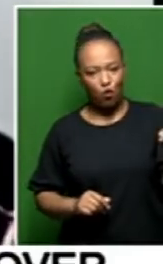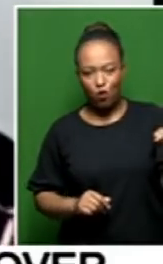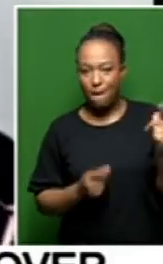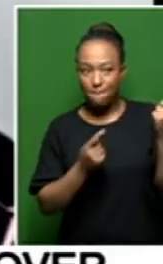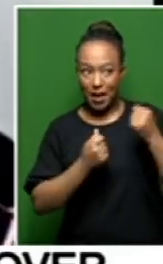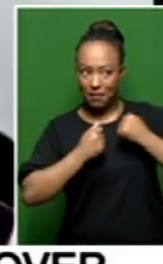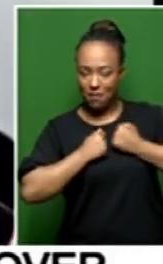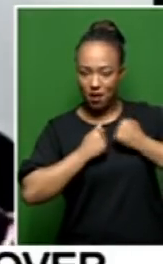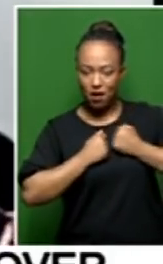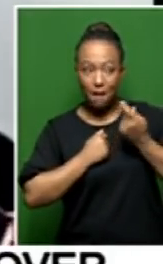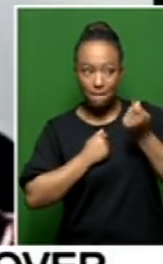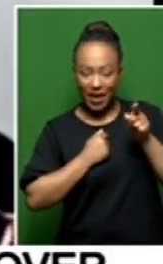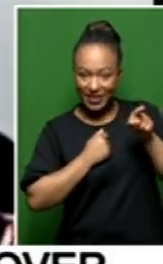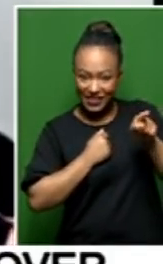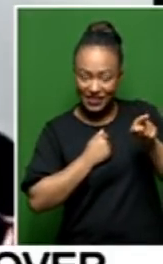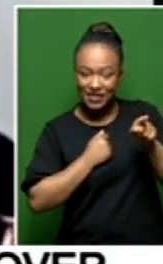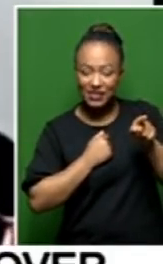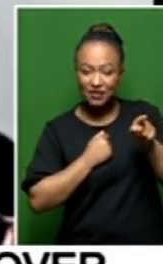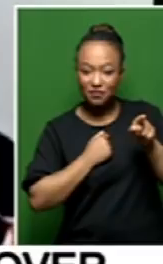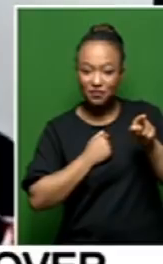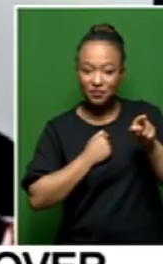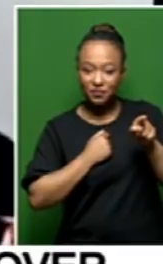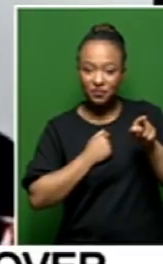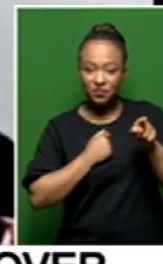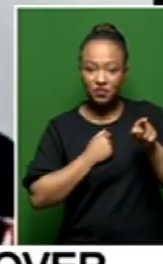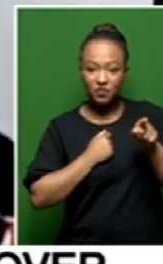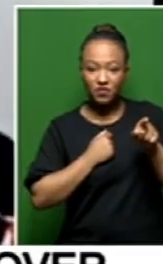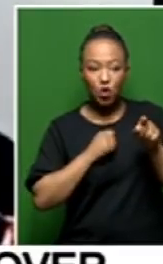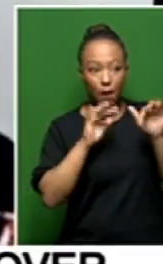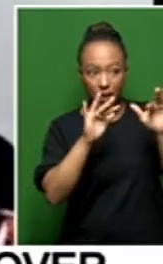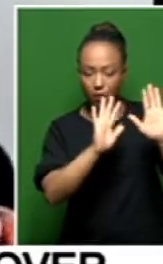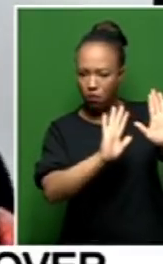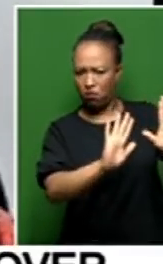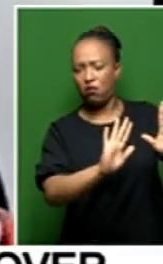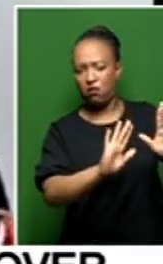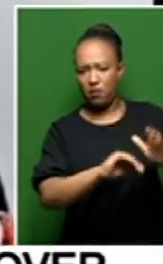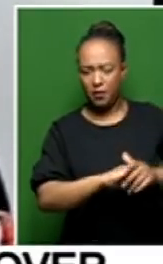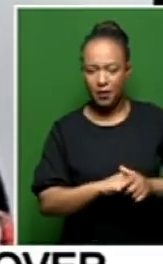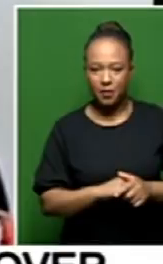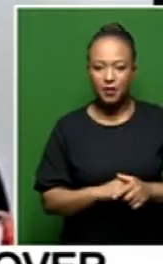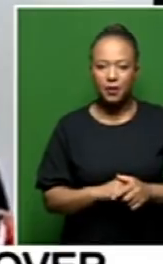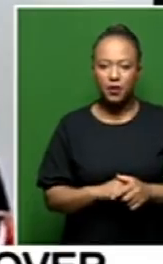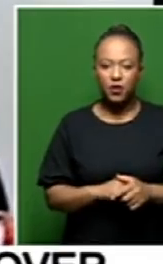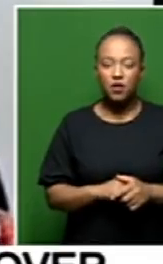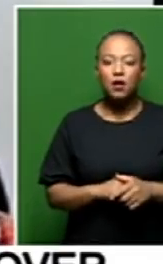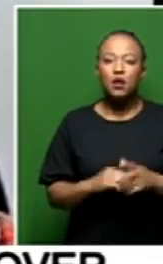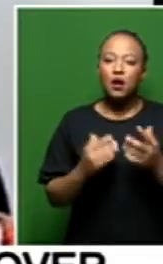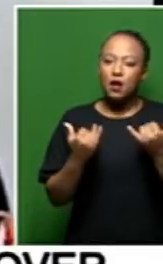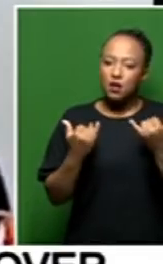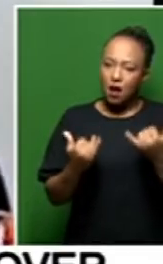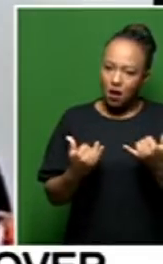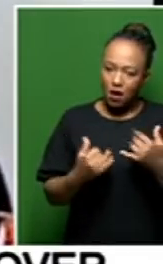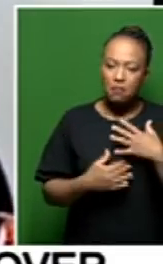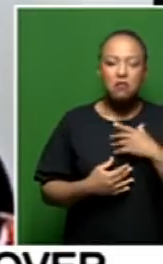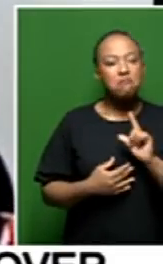my money. This is money that belongs to the people. But I do now see a whole lot